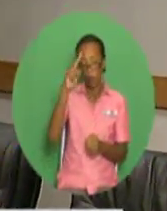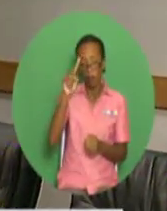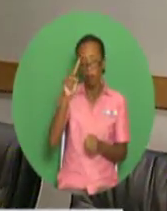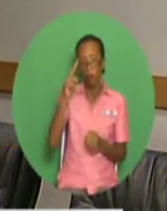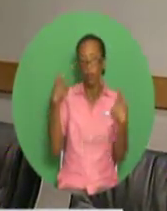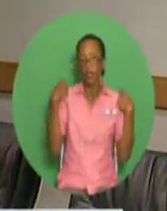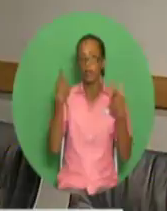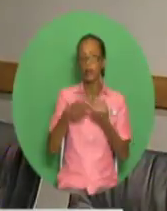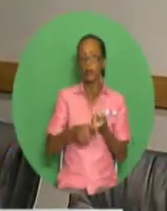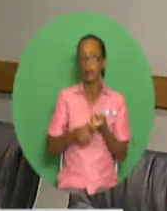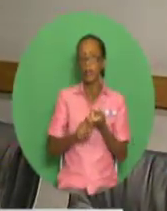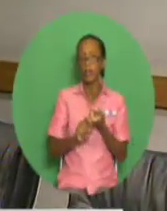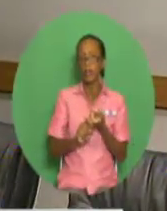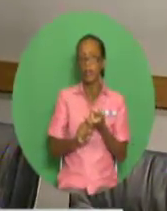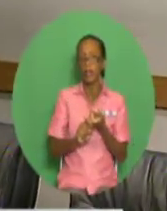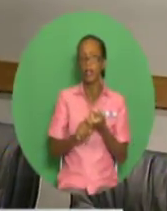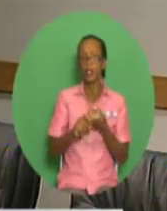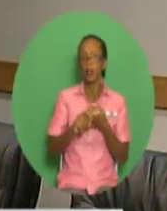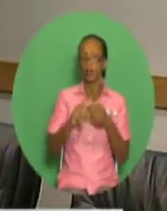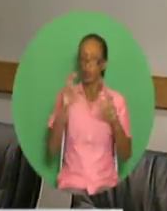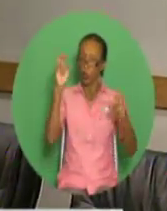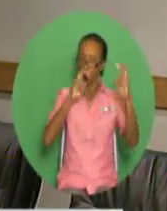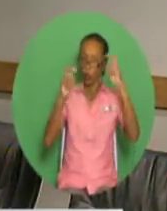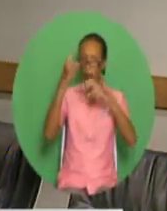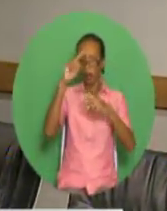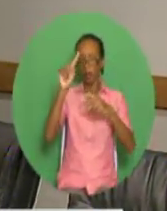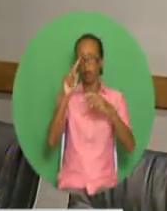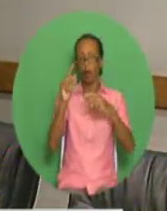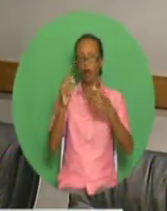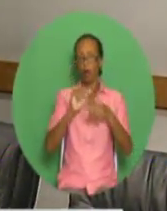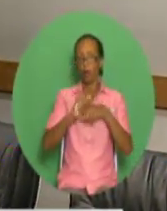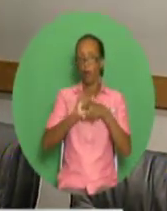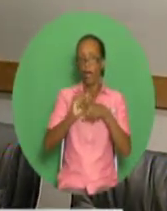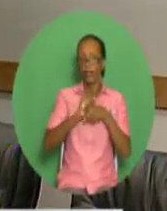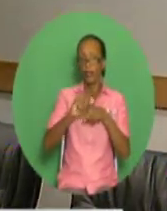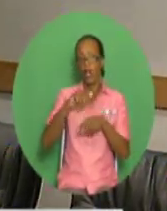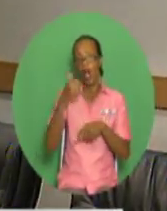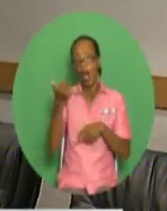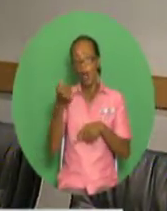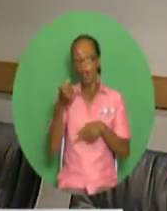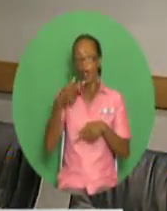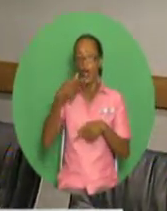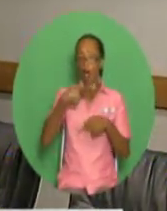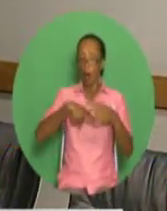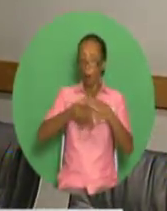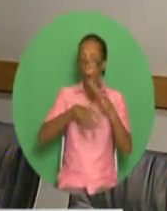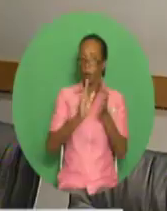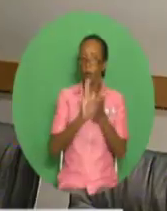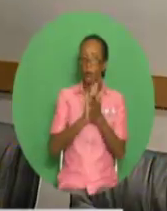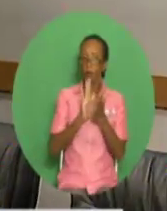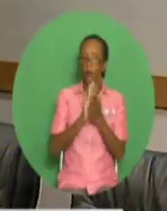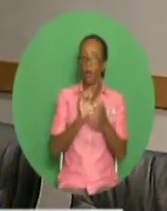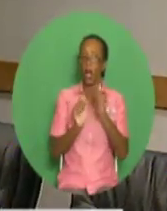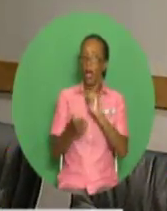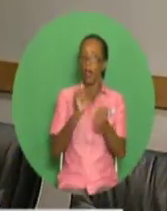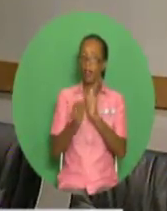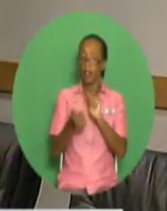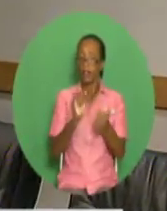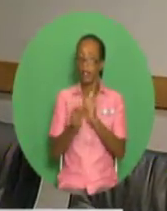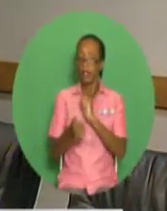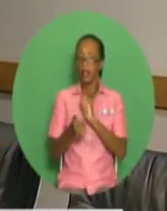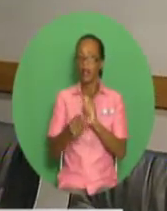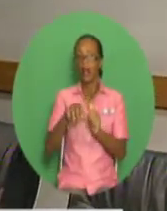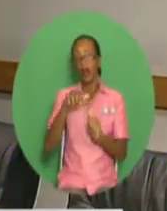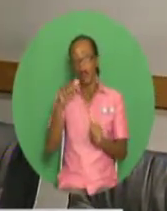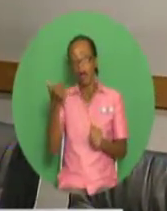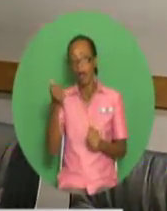young people going to Barcelona for trials. The primary school track and field events. We hosted the Boston Celtic Avery